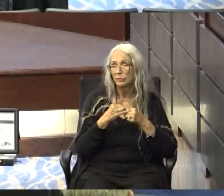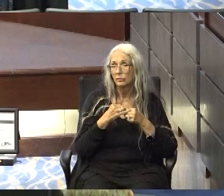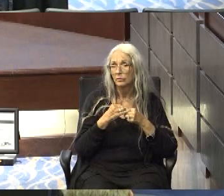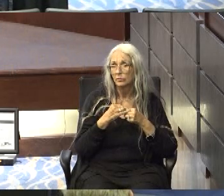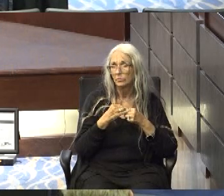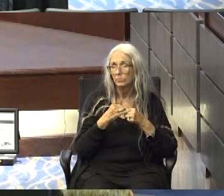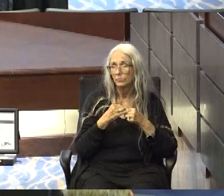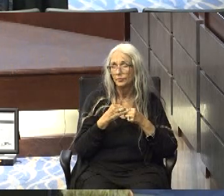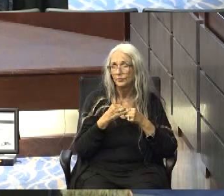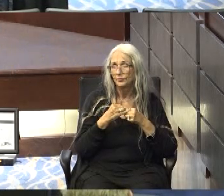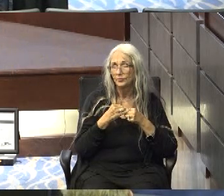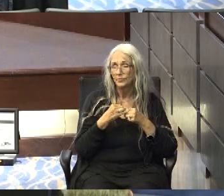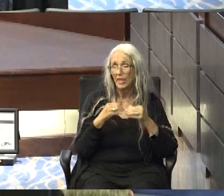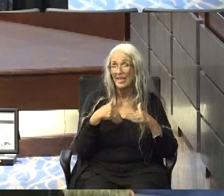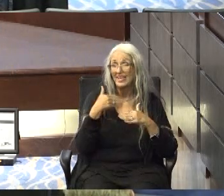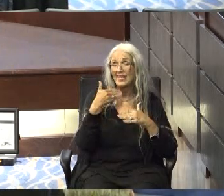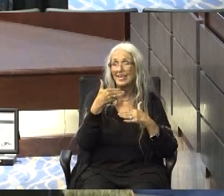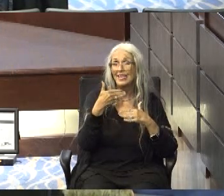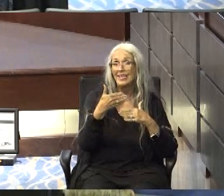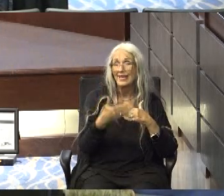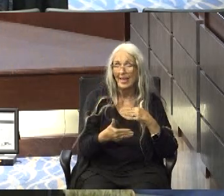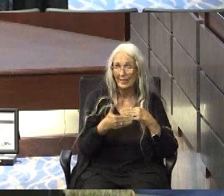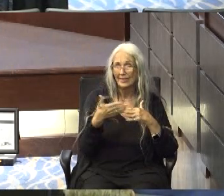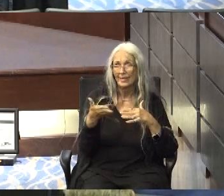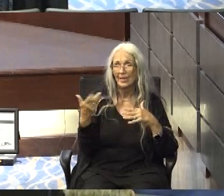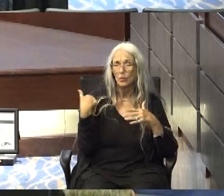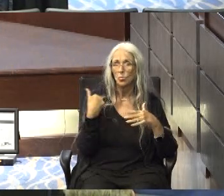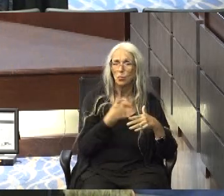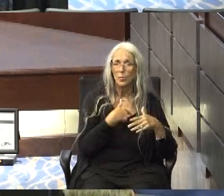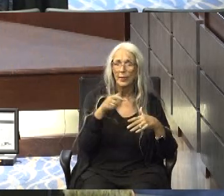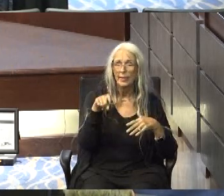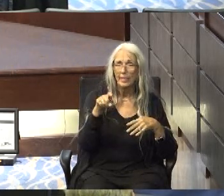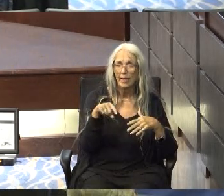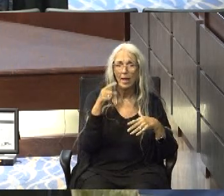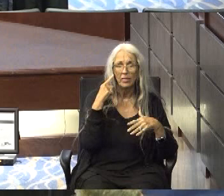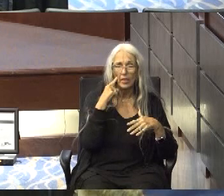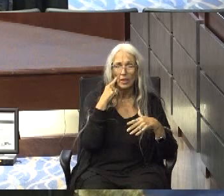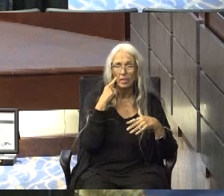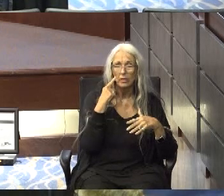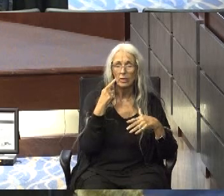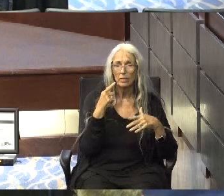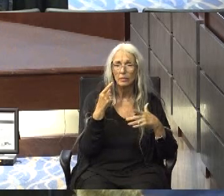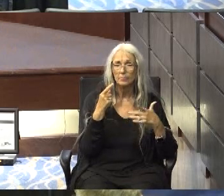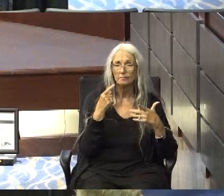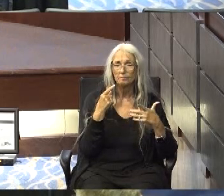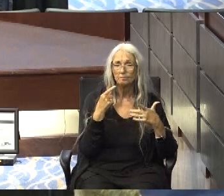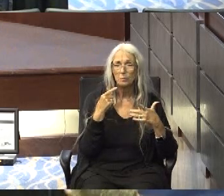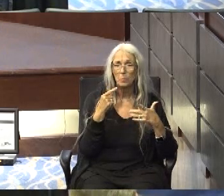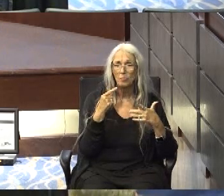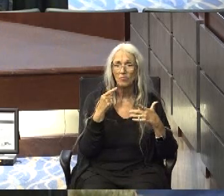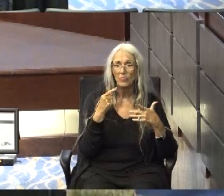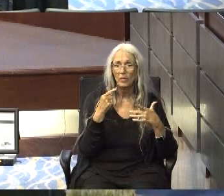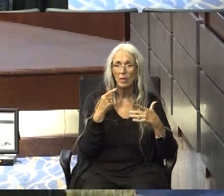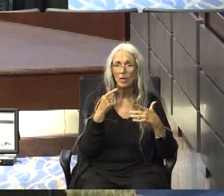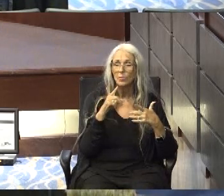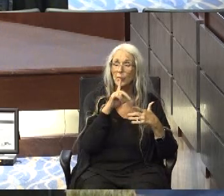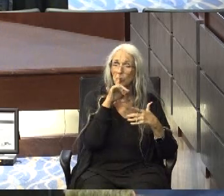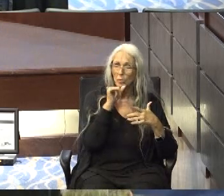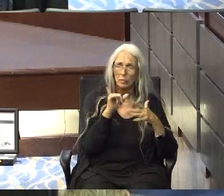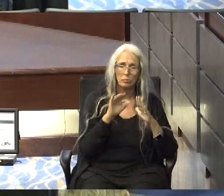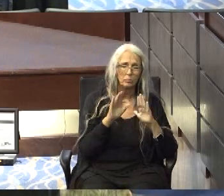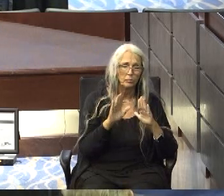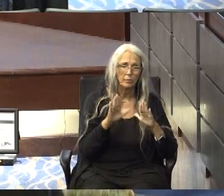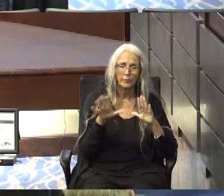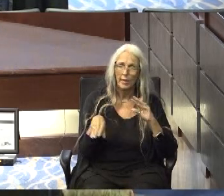the next asset that we need. Again, I think we're really outpunting our coverage to be able to add this to our community, and I'm